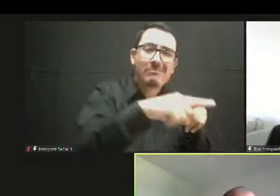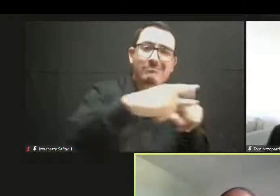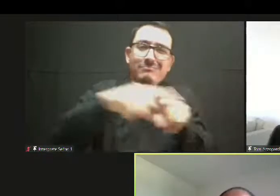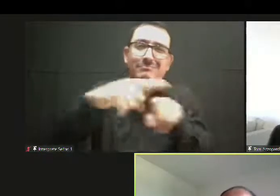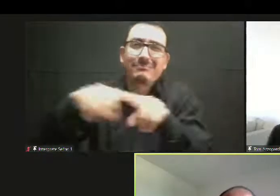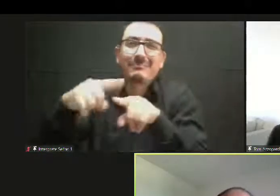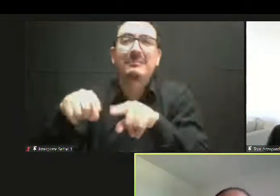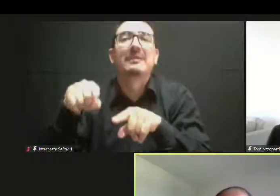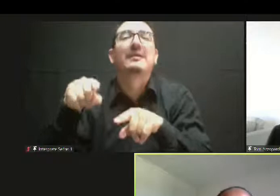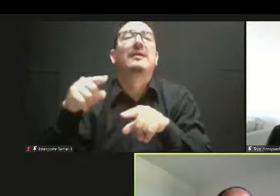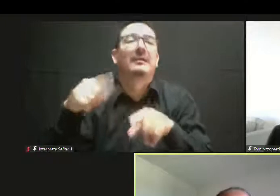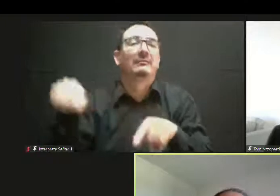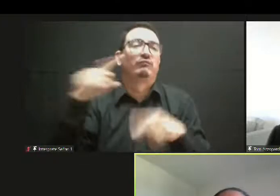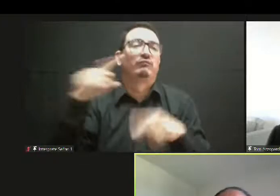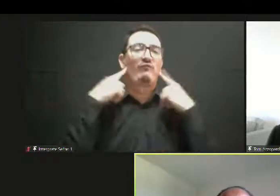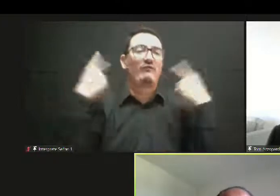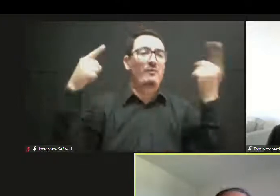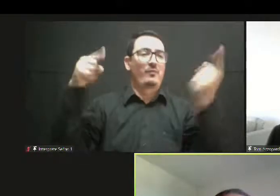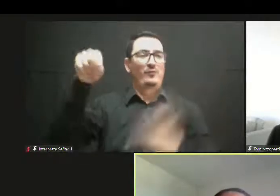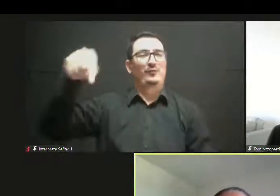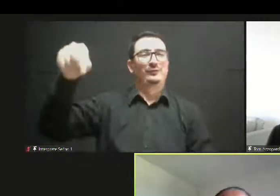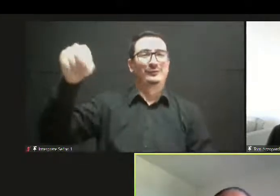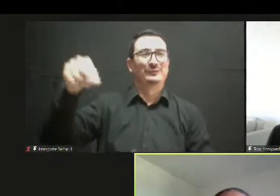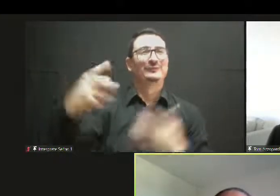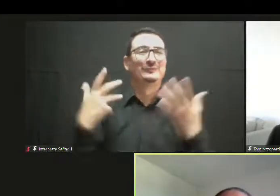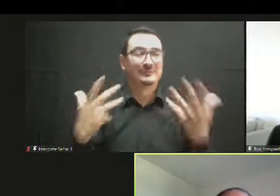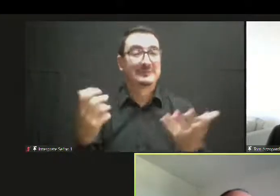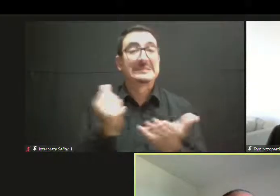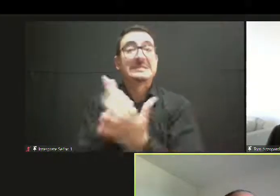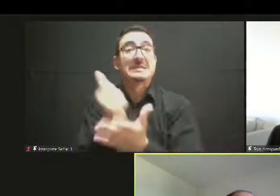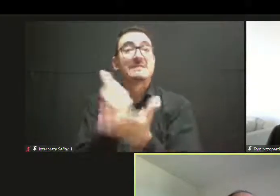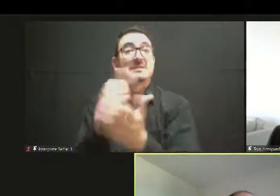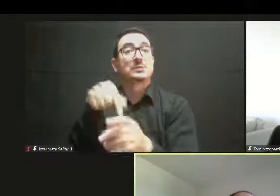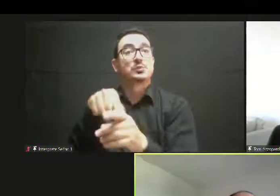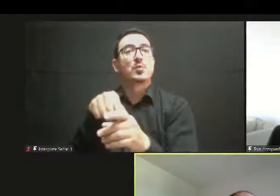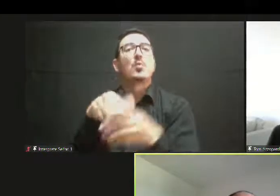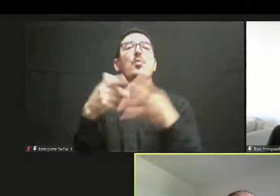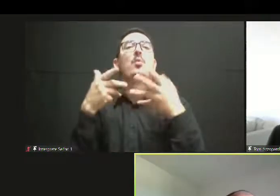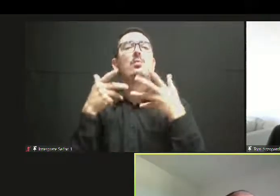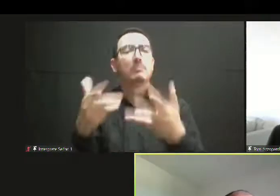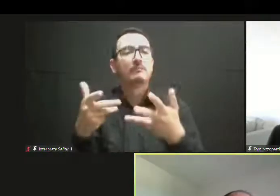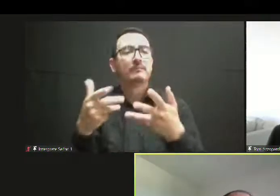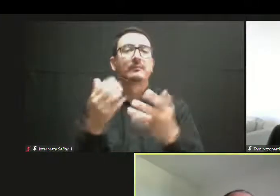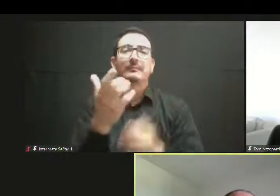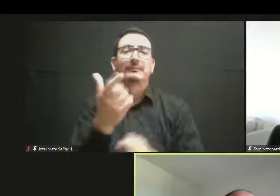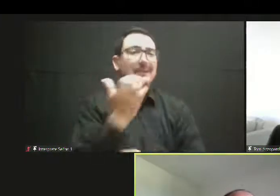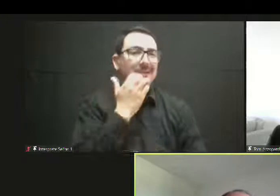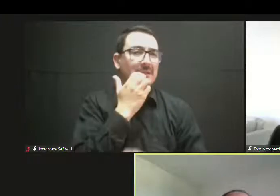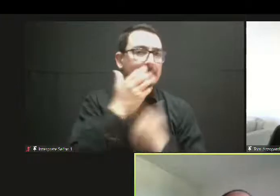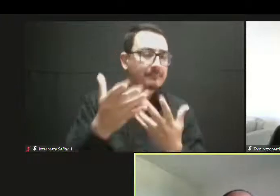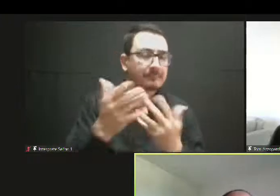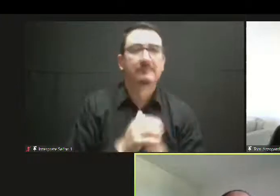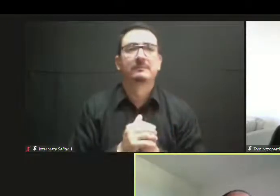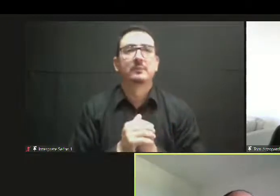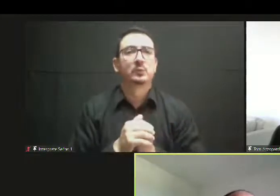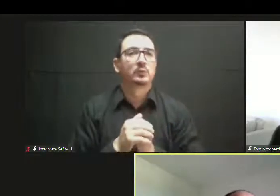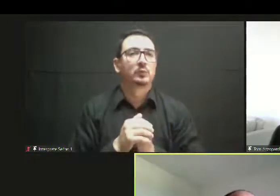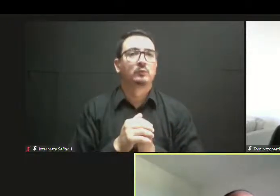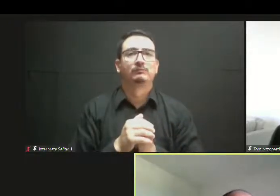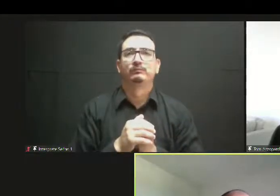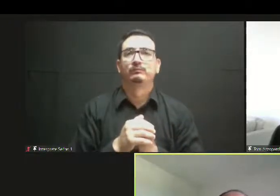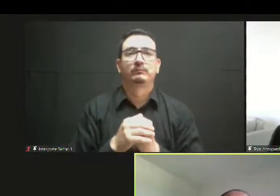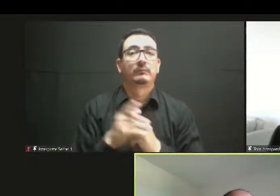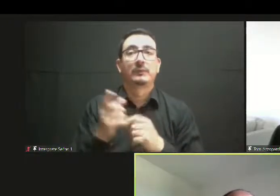So sophistication of processes is actually constant. So nowadays, the mix of talent requirements